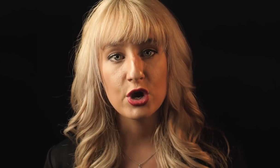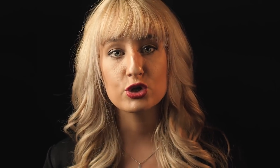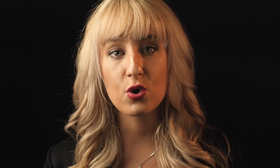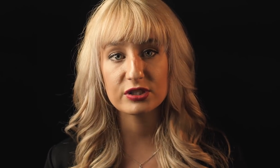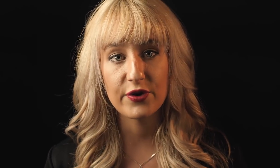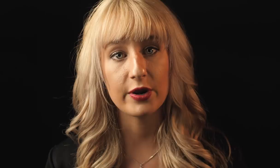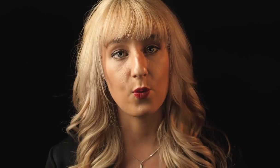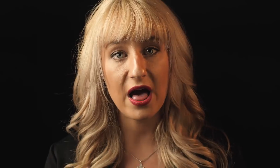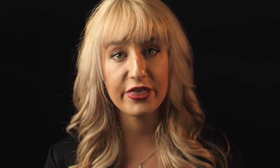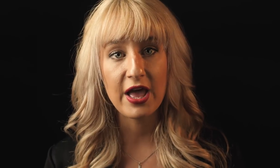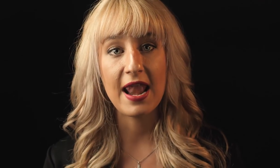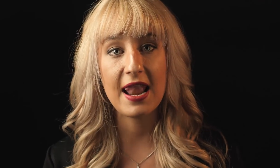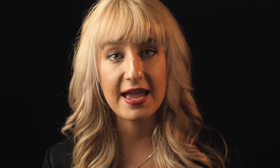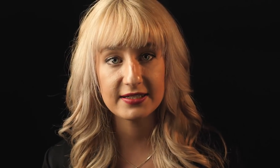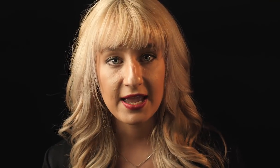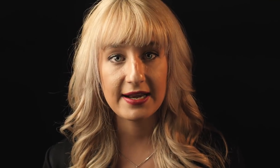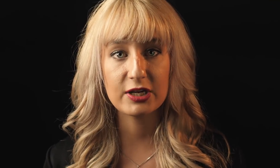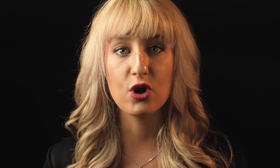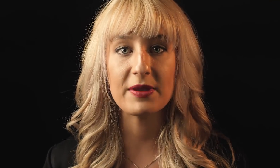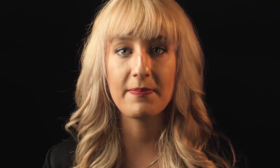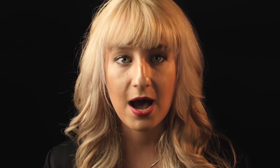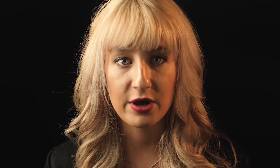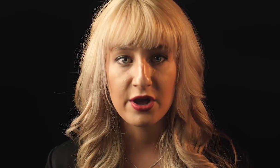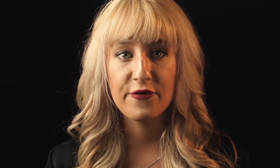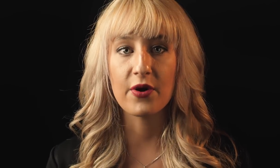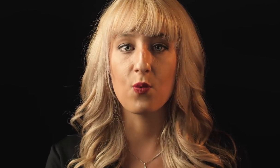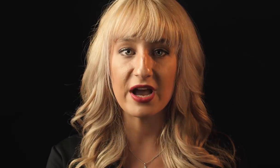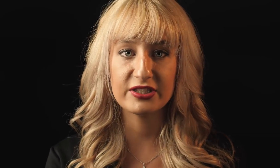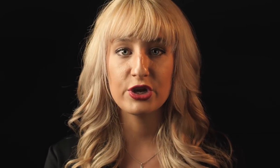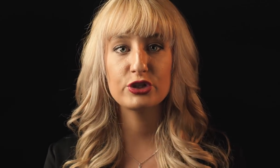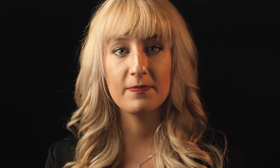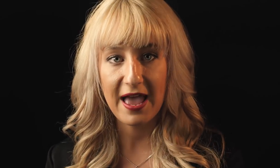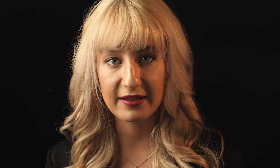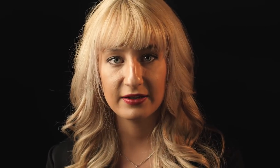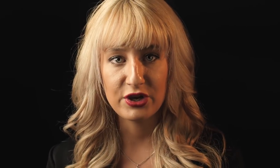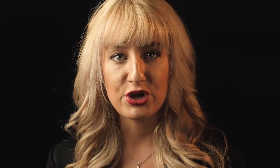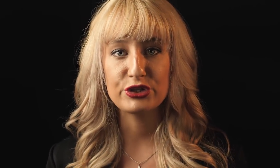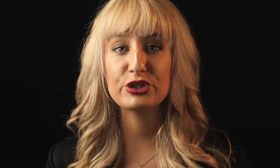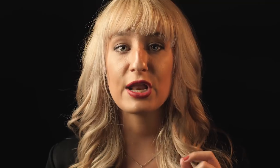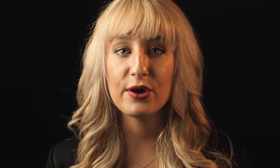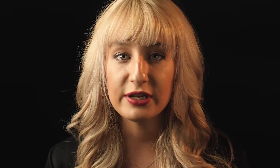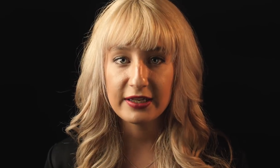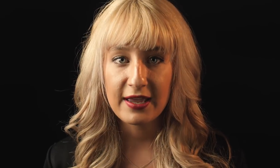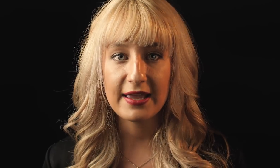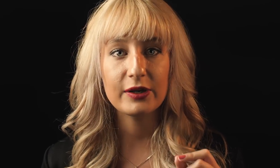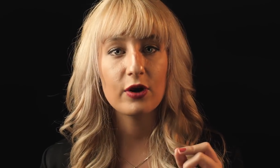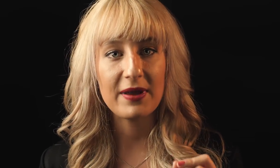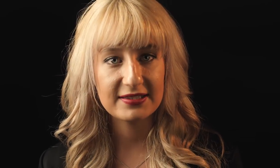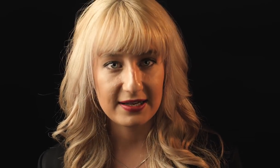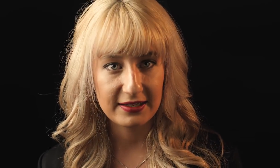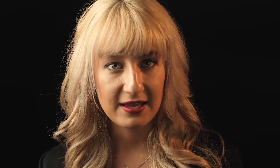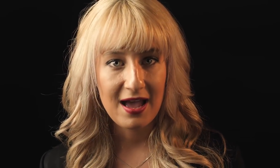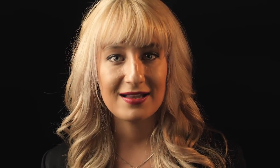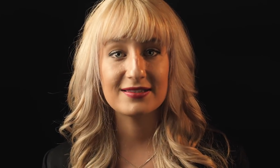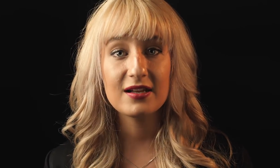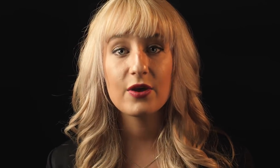laws transferring wealth, land, and economic power from white to black, slowly and